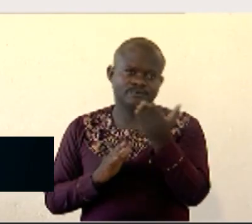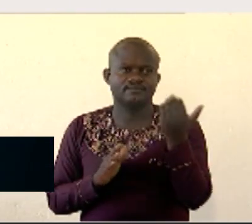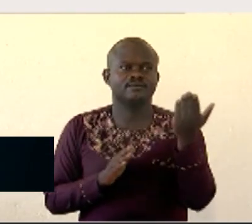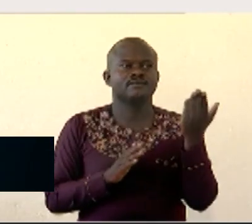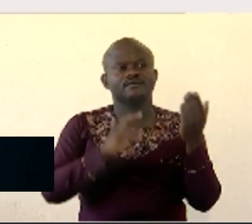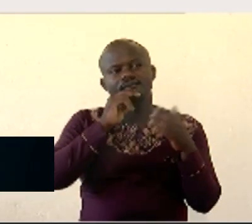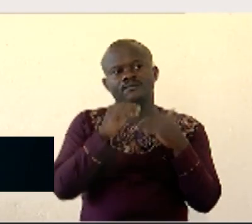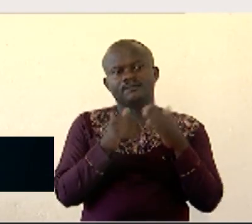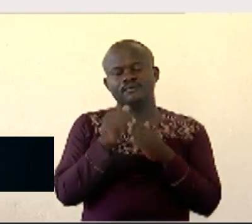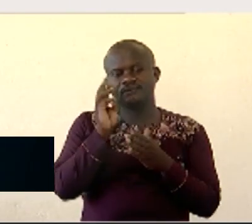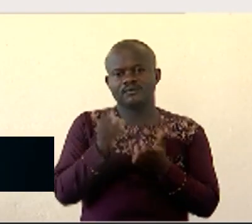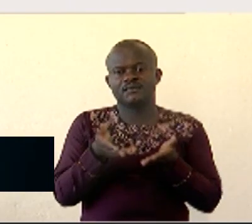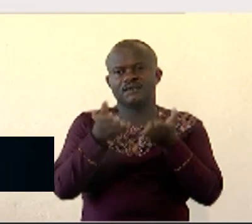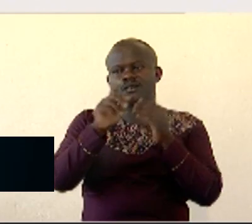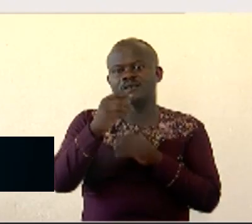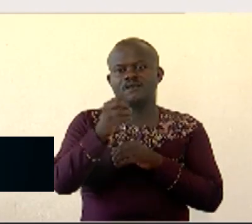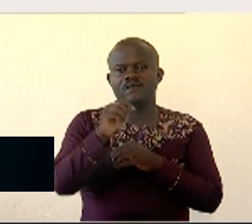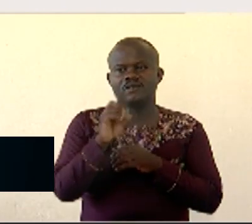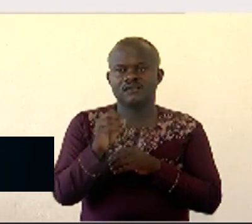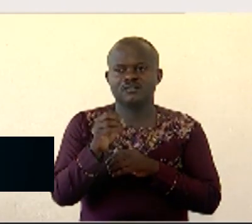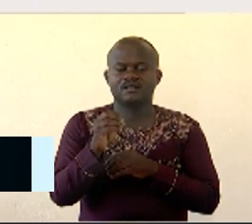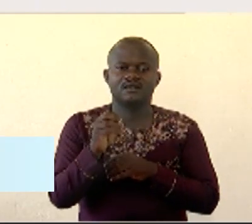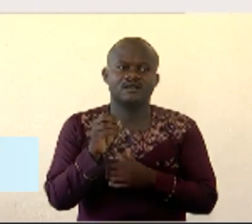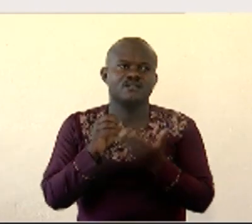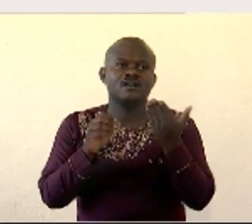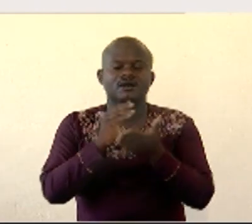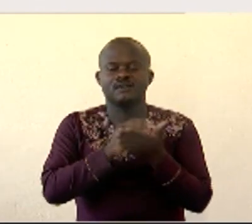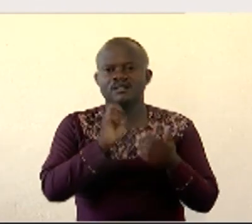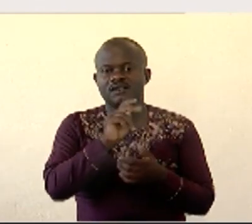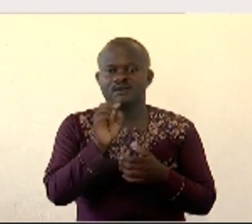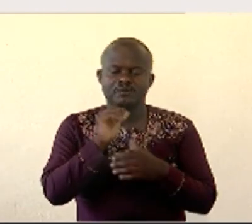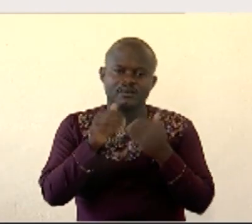results in the decrease of photosynthesis since the enzymes are going to be denatured.